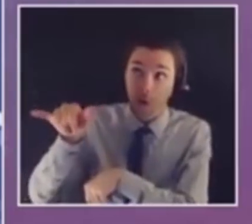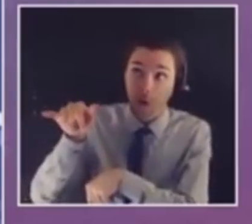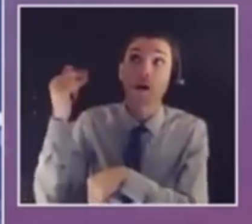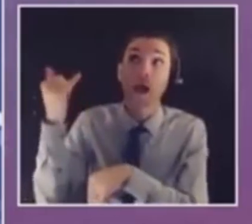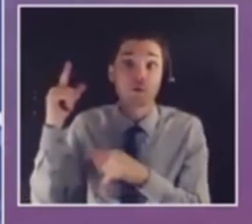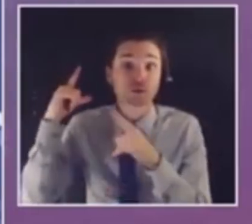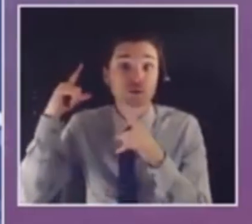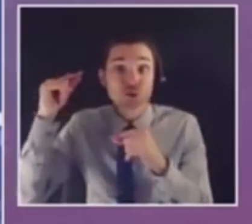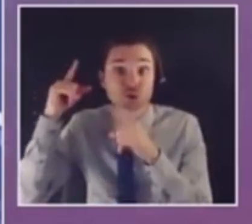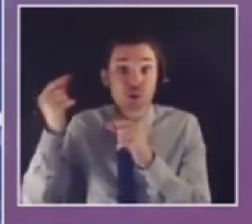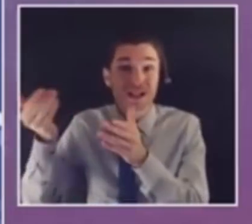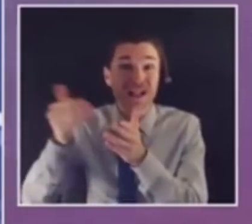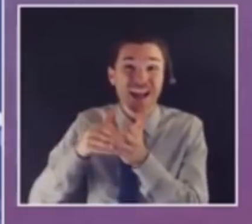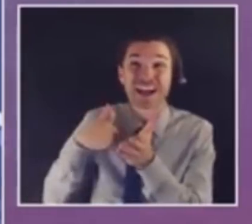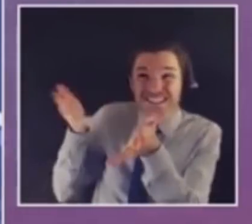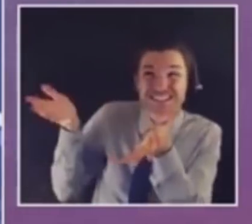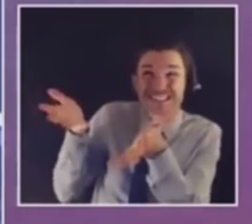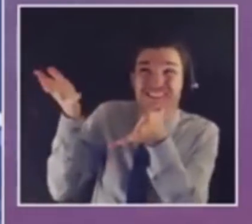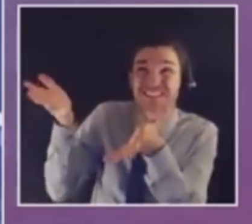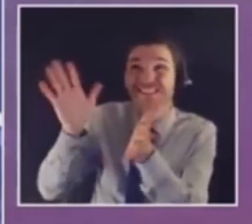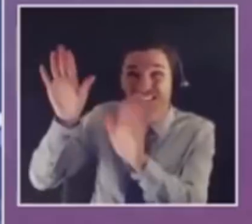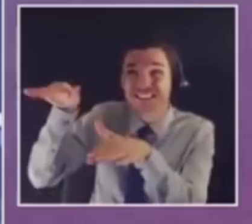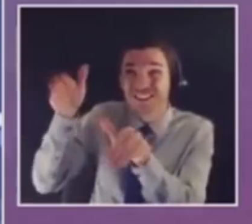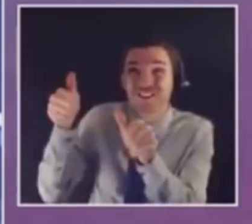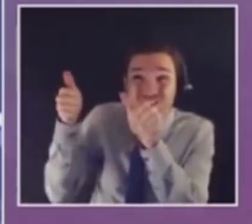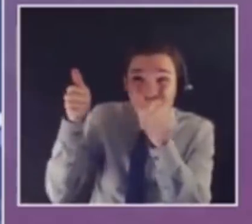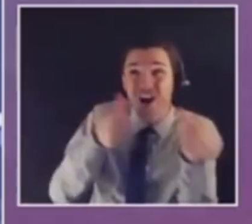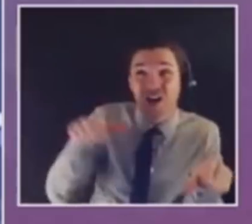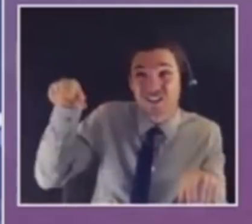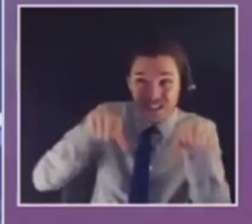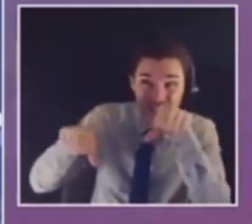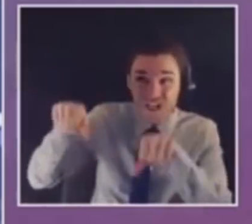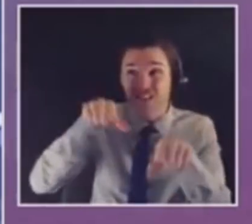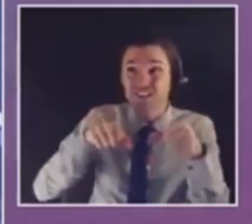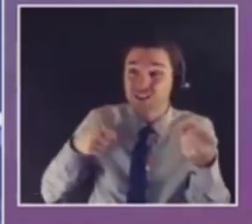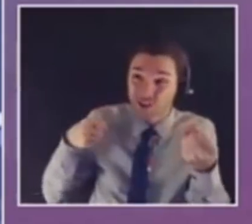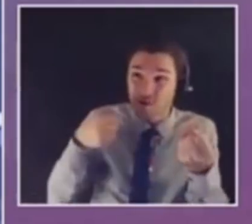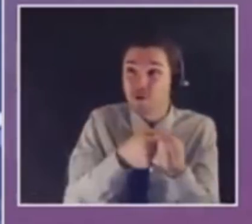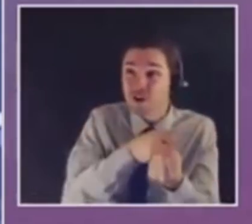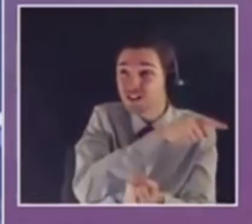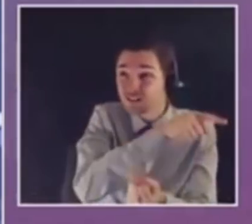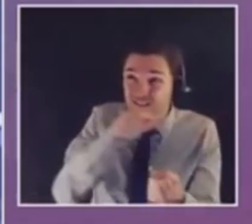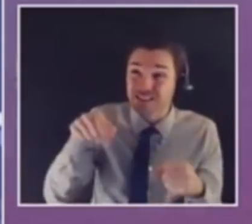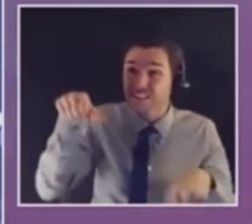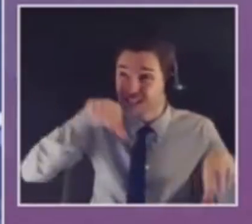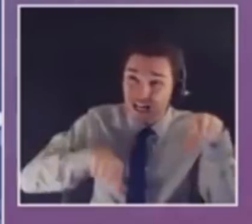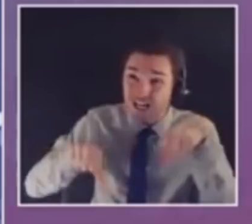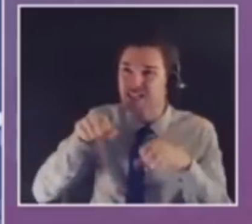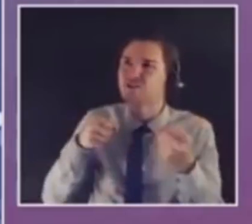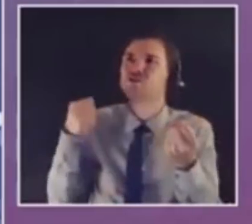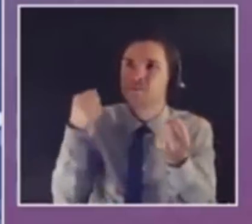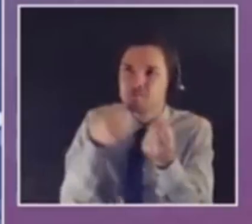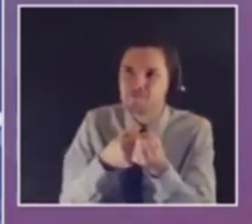to the scientists. Support masks. Support a mask